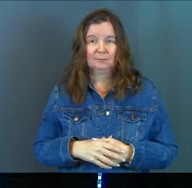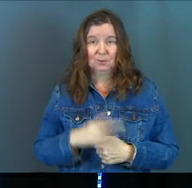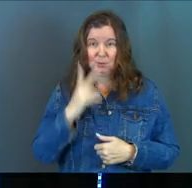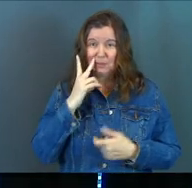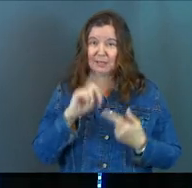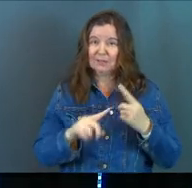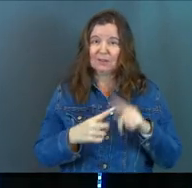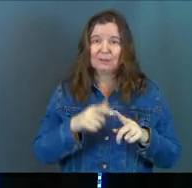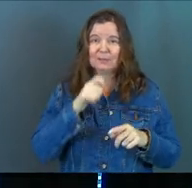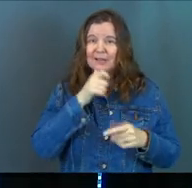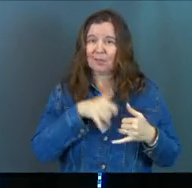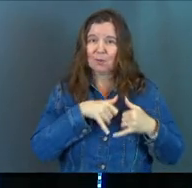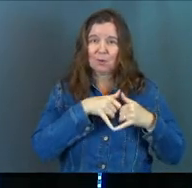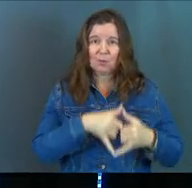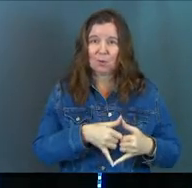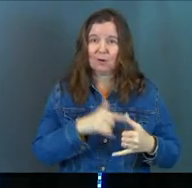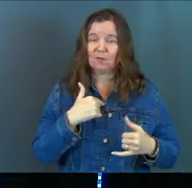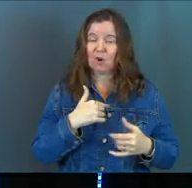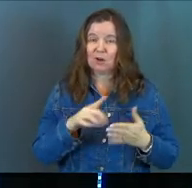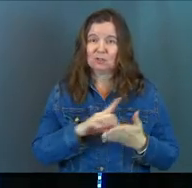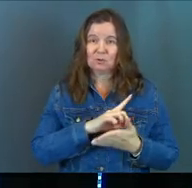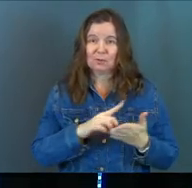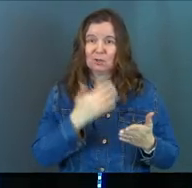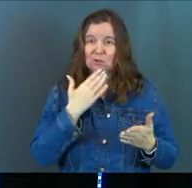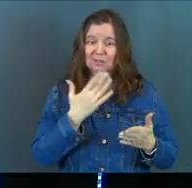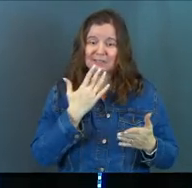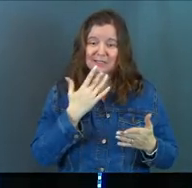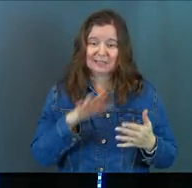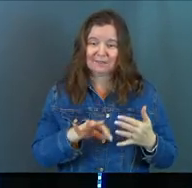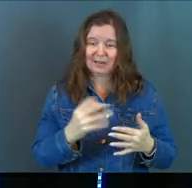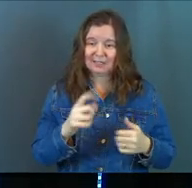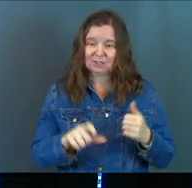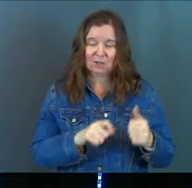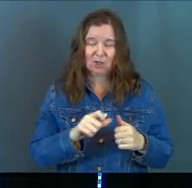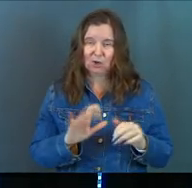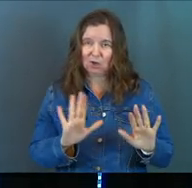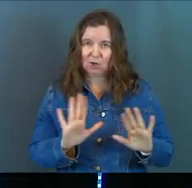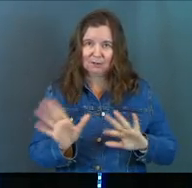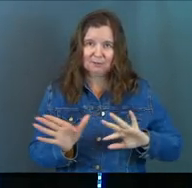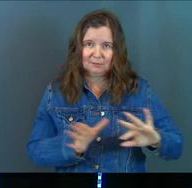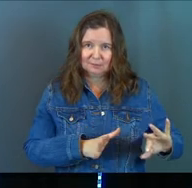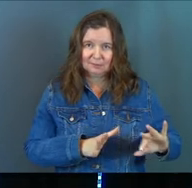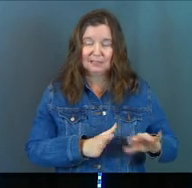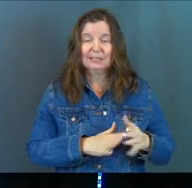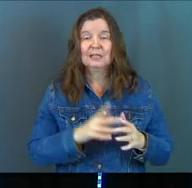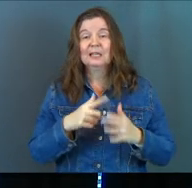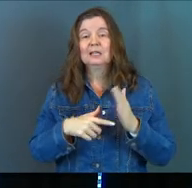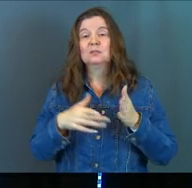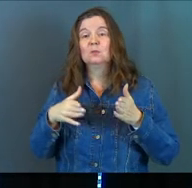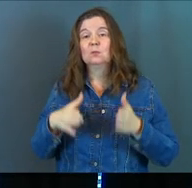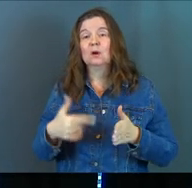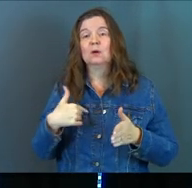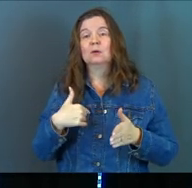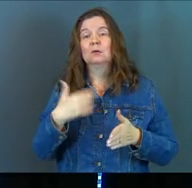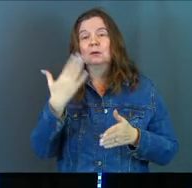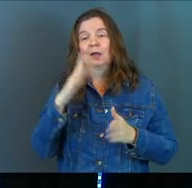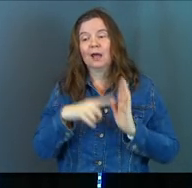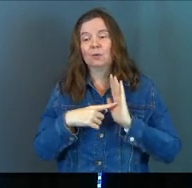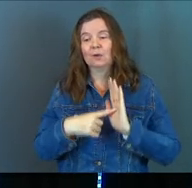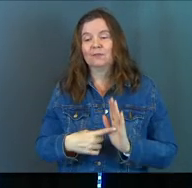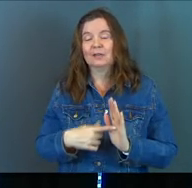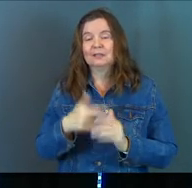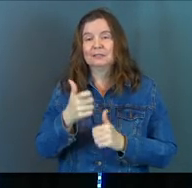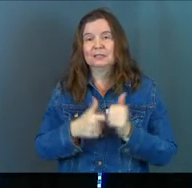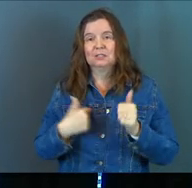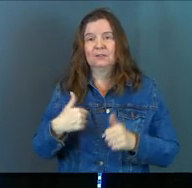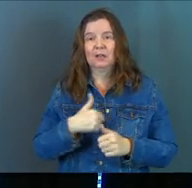See, the friendship is not the reward for our discrimination and good taste in finding one another out. It is the instrument by which God reveals to